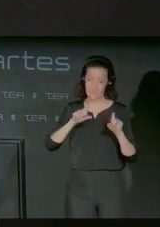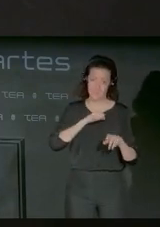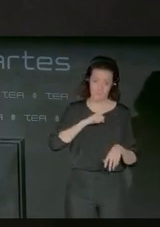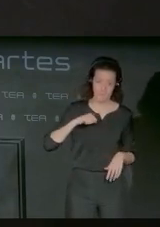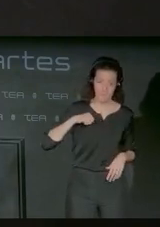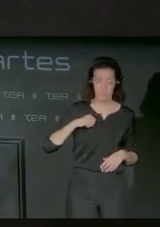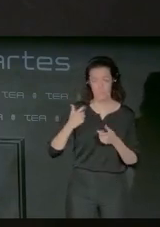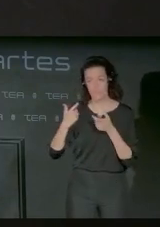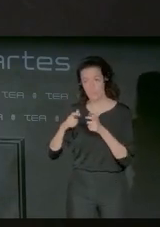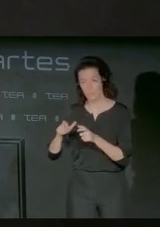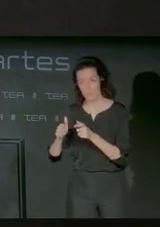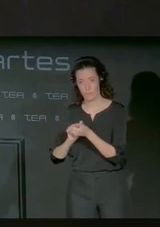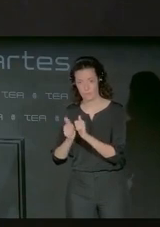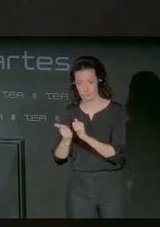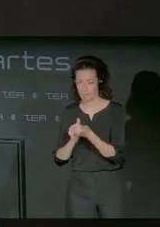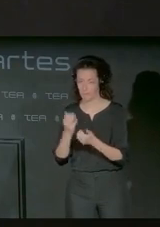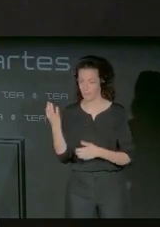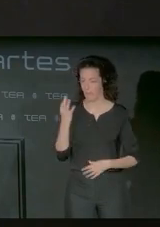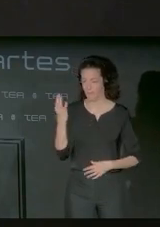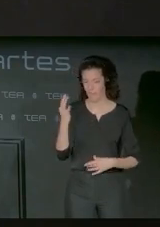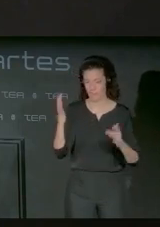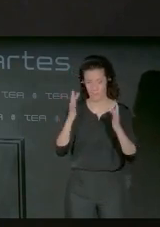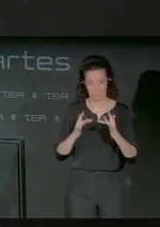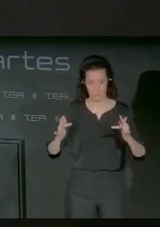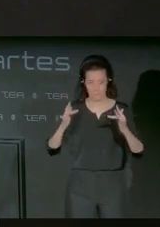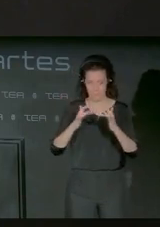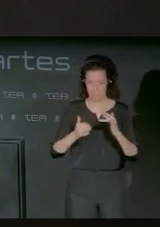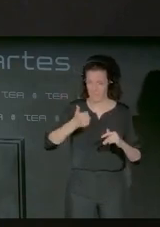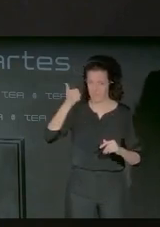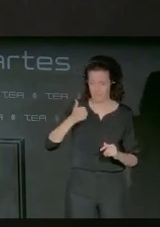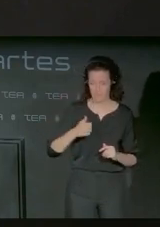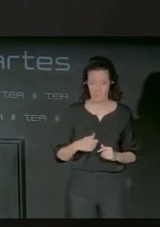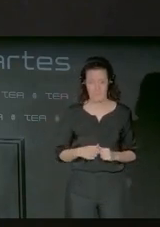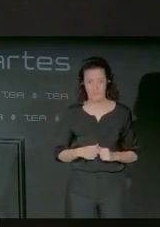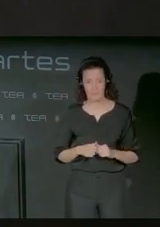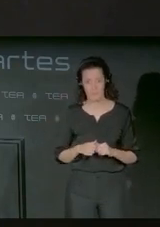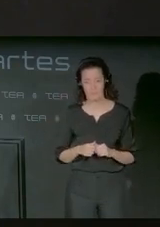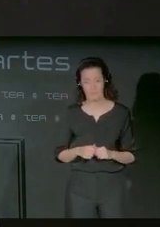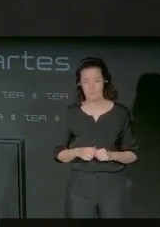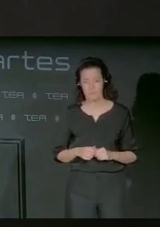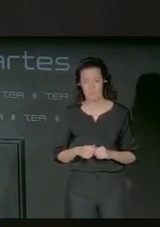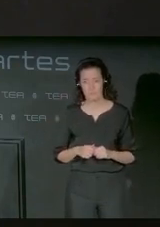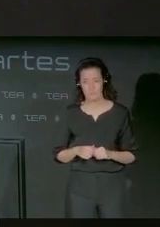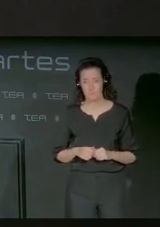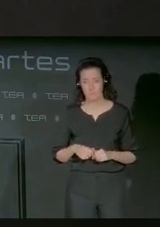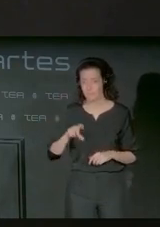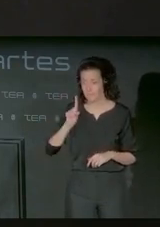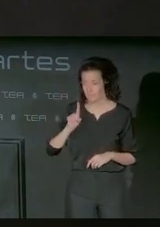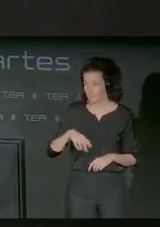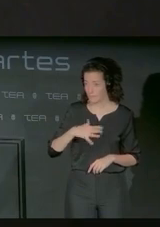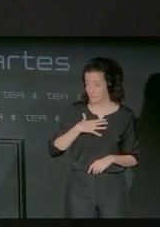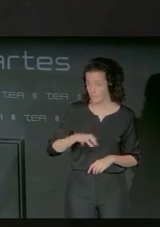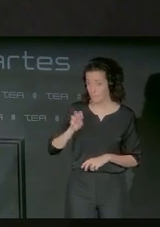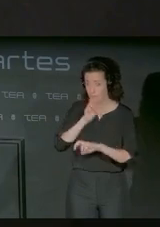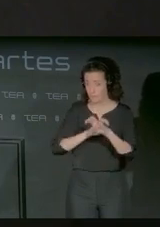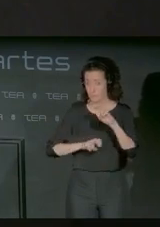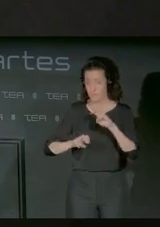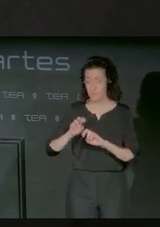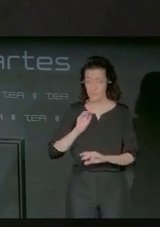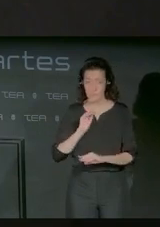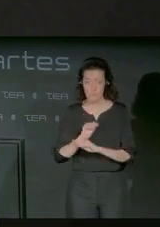could be around, let's say, public-private investments as well. So leveraging private investments through public support.